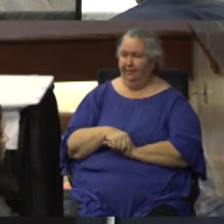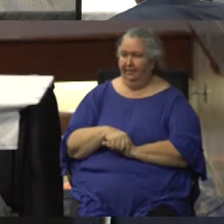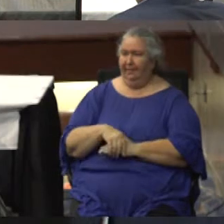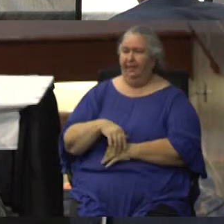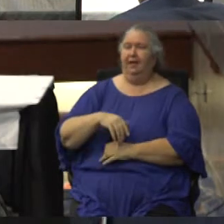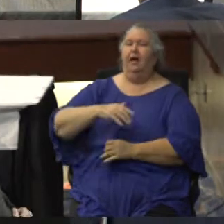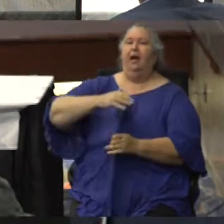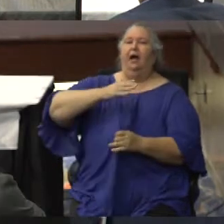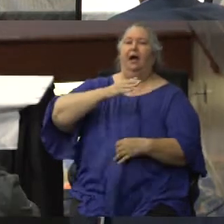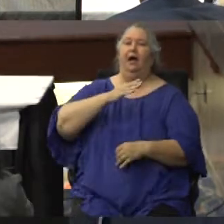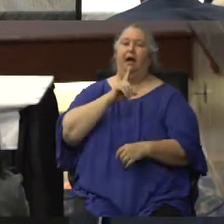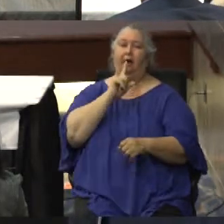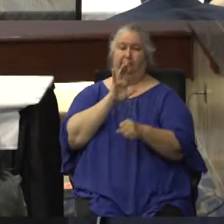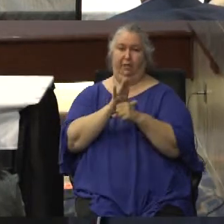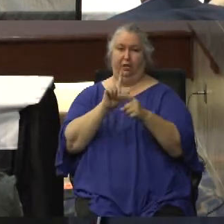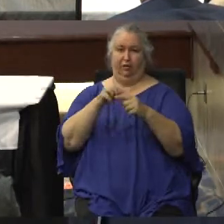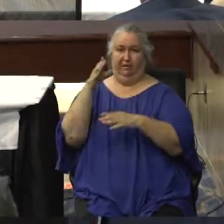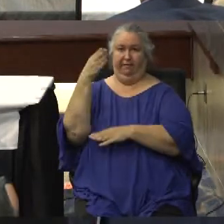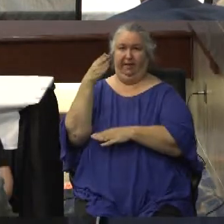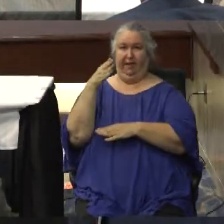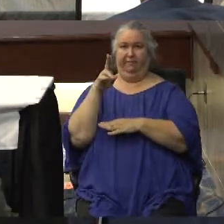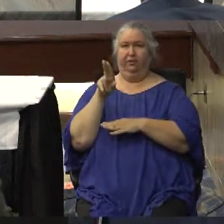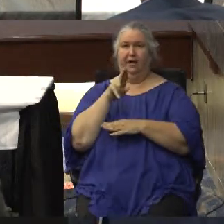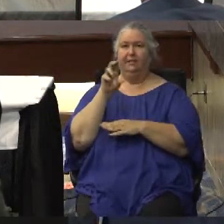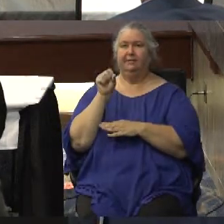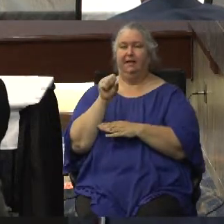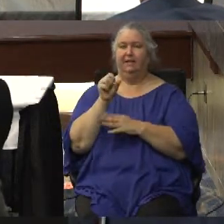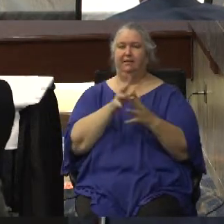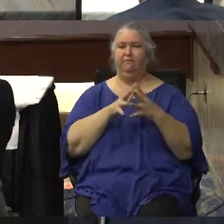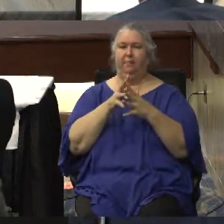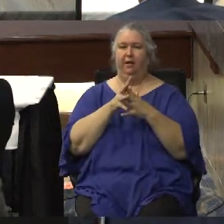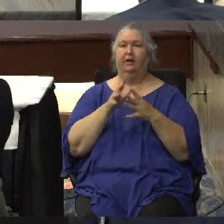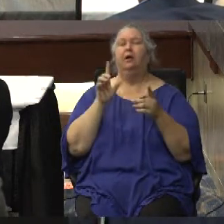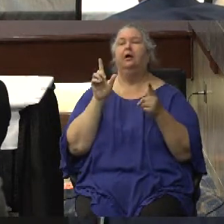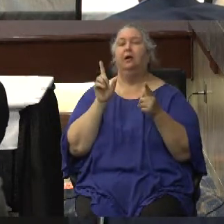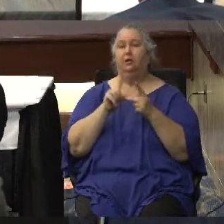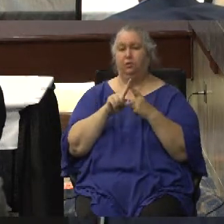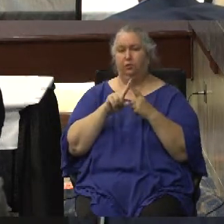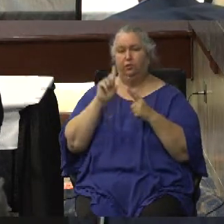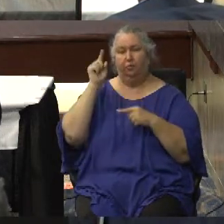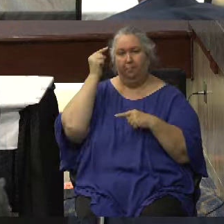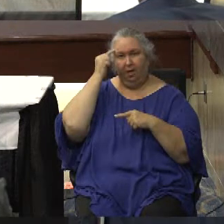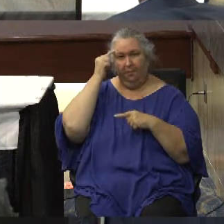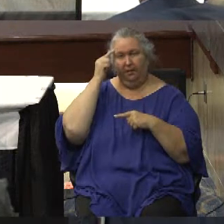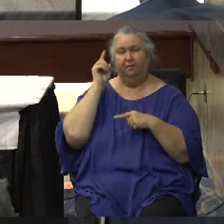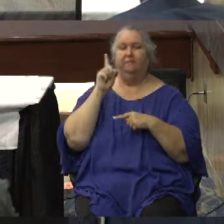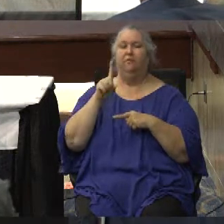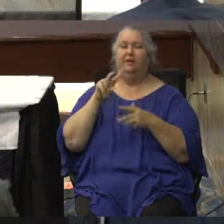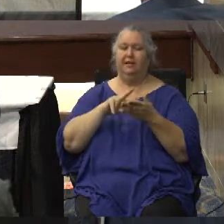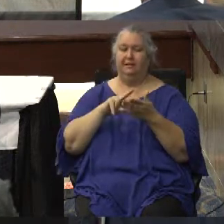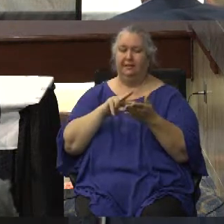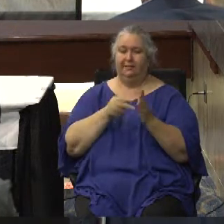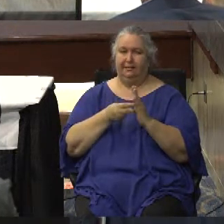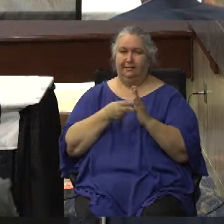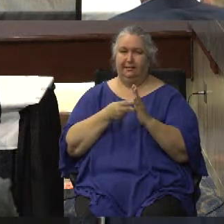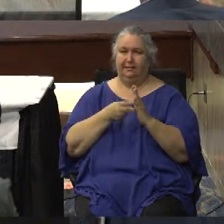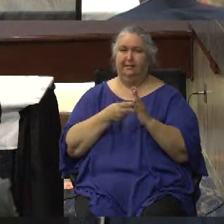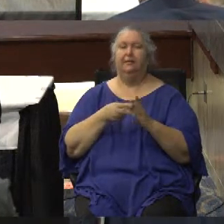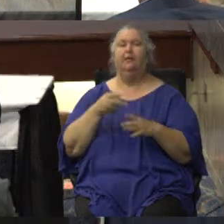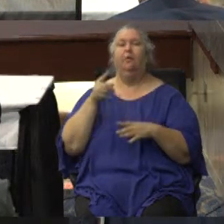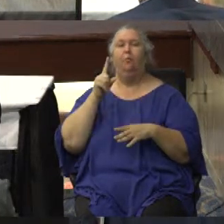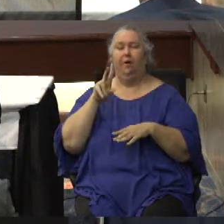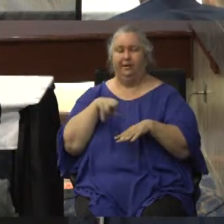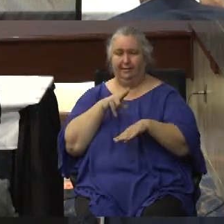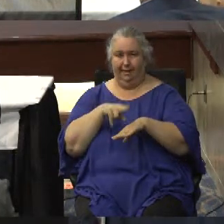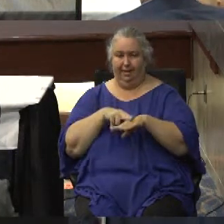I pledge allegiance to the flag of the United States of America and to the republic for which it stands, one